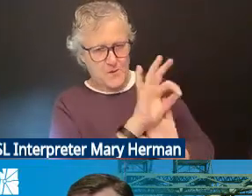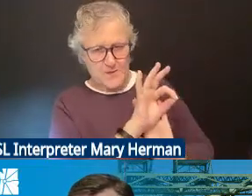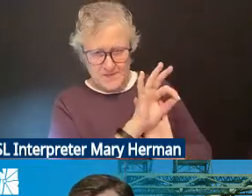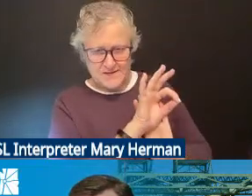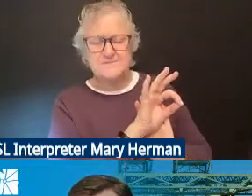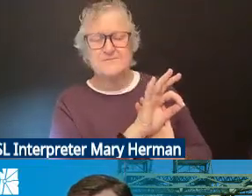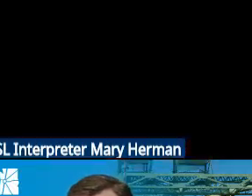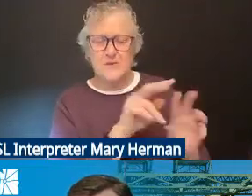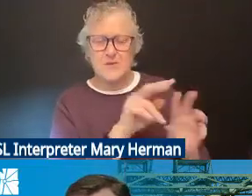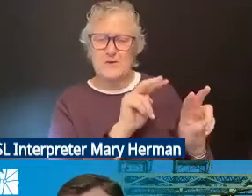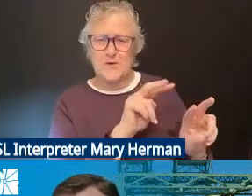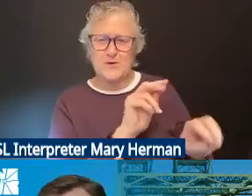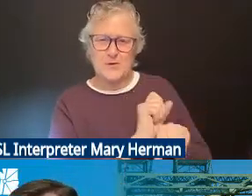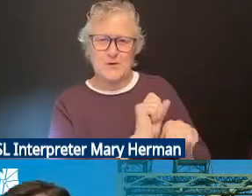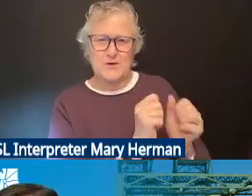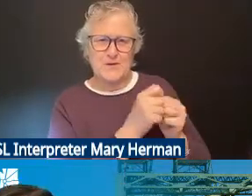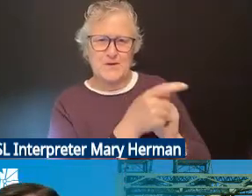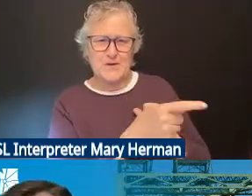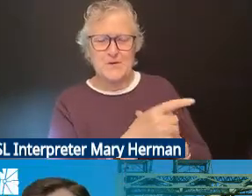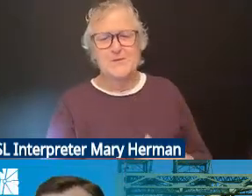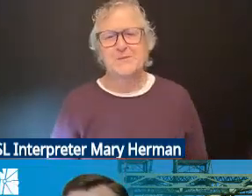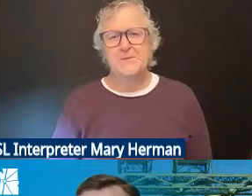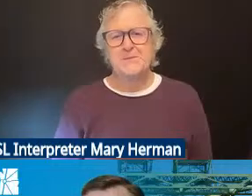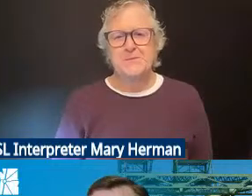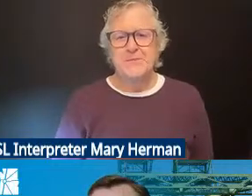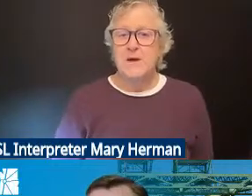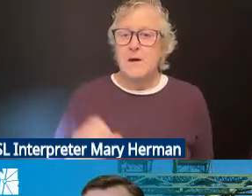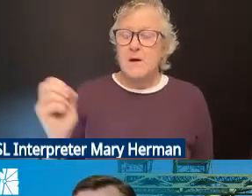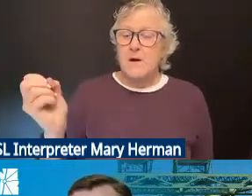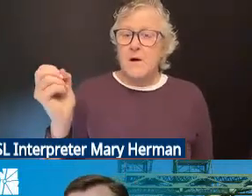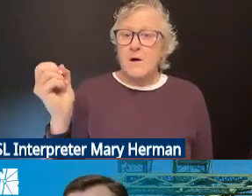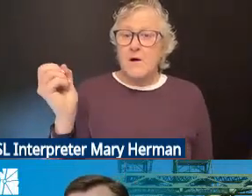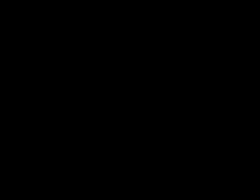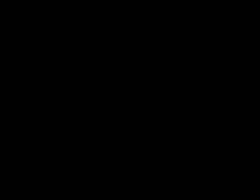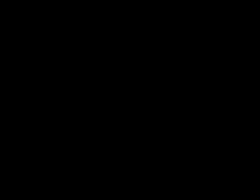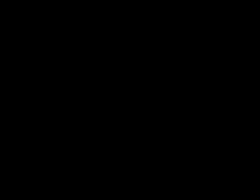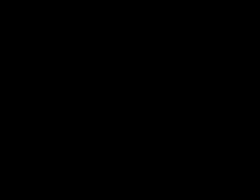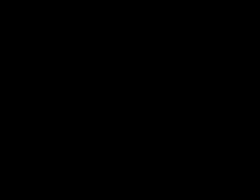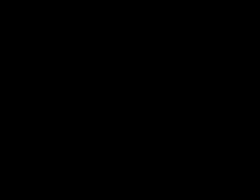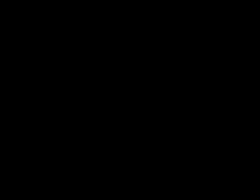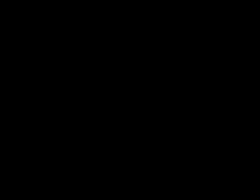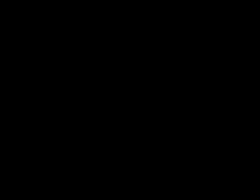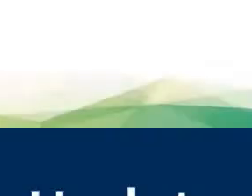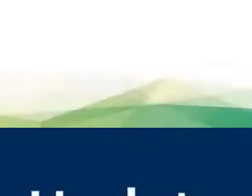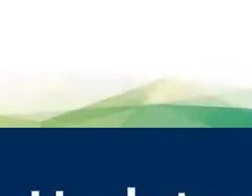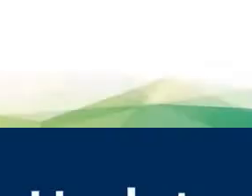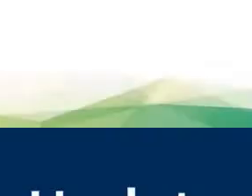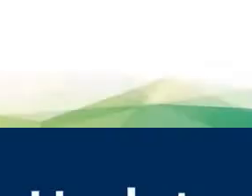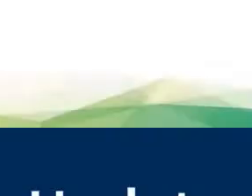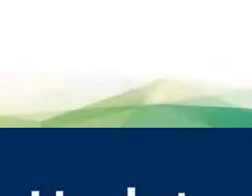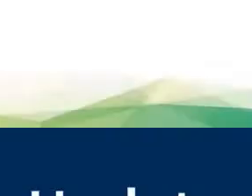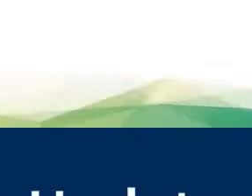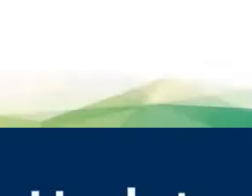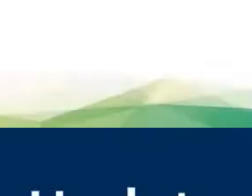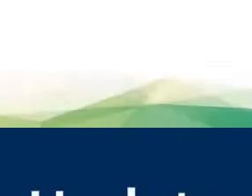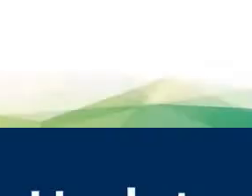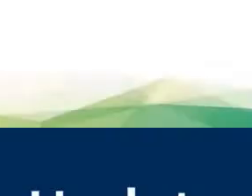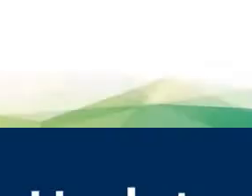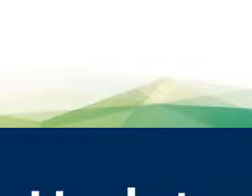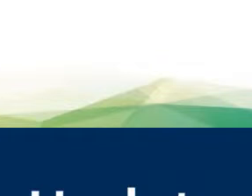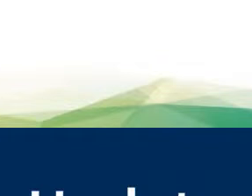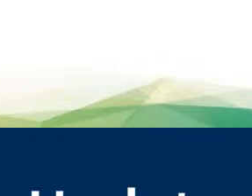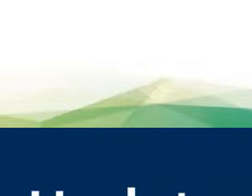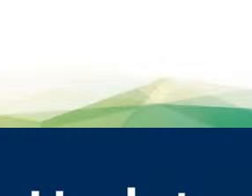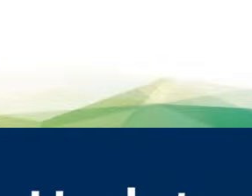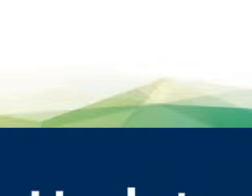All right. So I think we've got everybody, and I think we'll move on. So